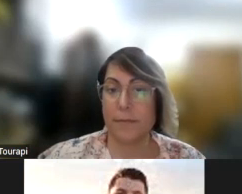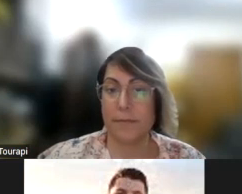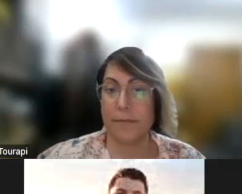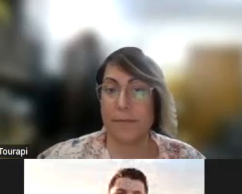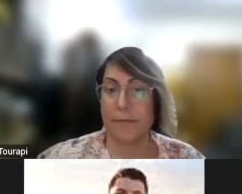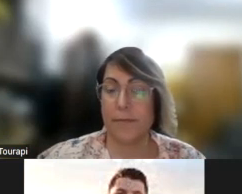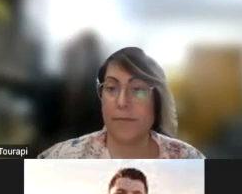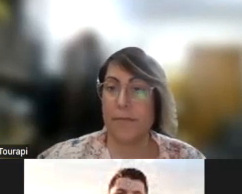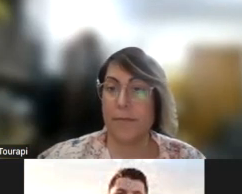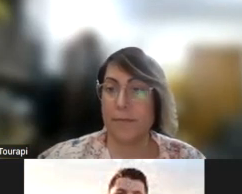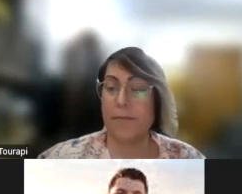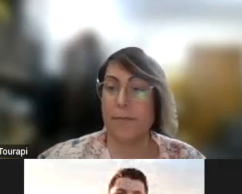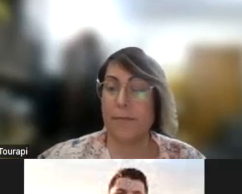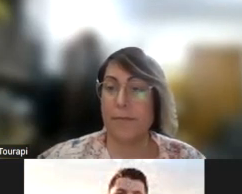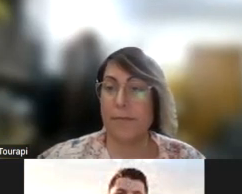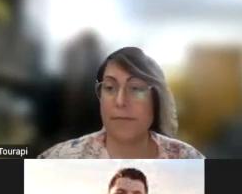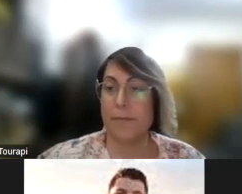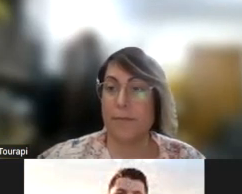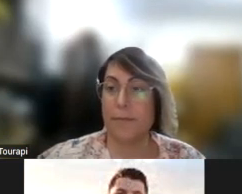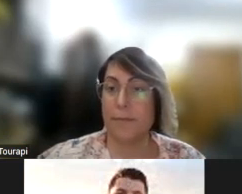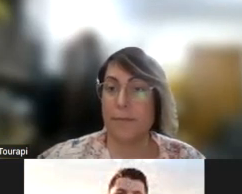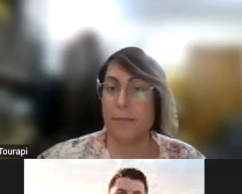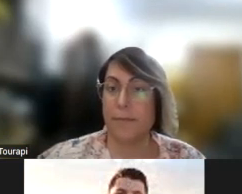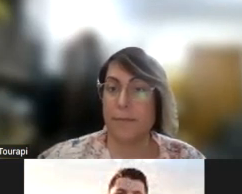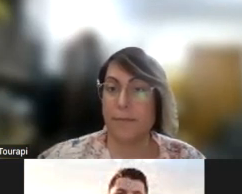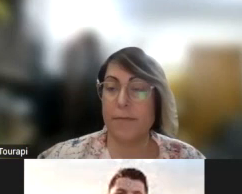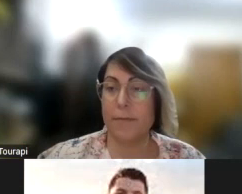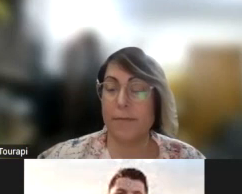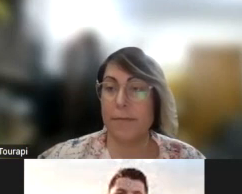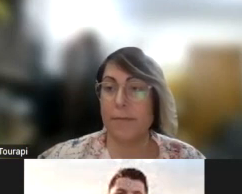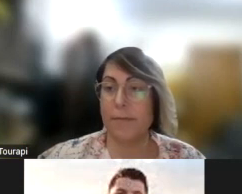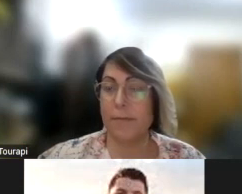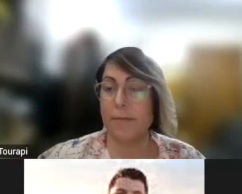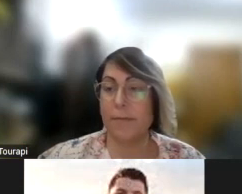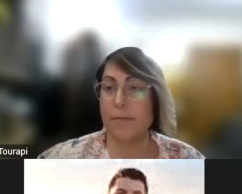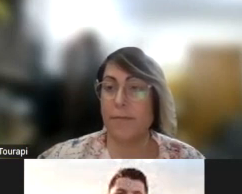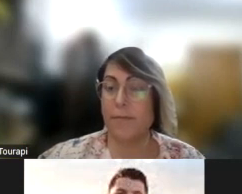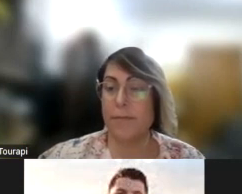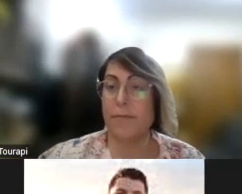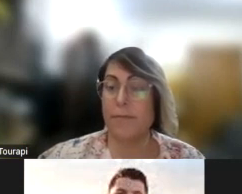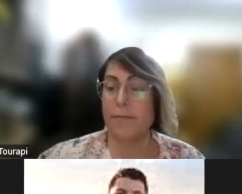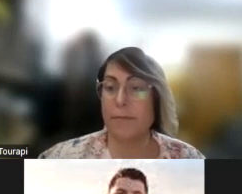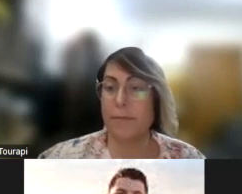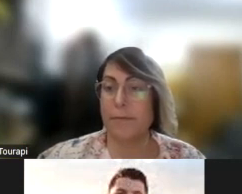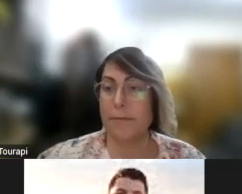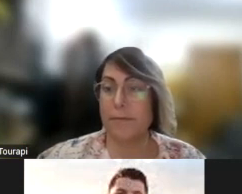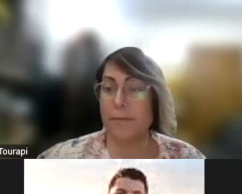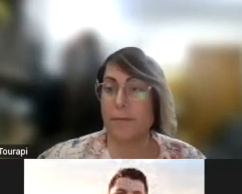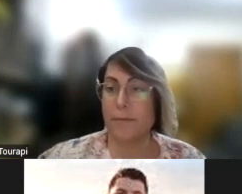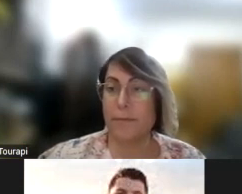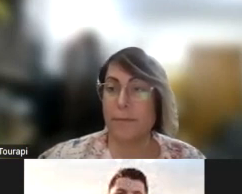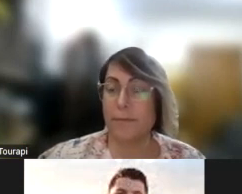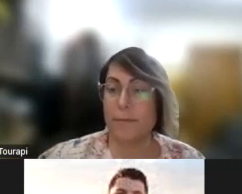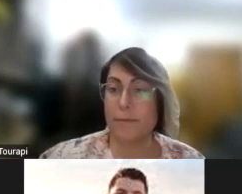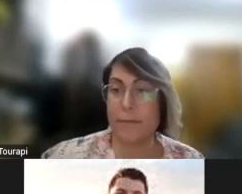when I started working in Akrotiri and interacting more with the people at the Environment Center, that raising awareness and